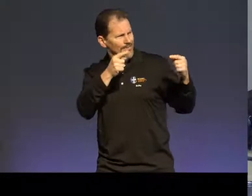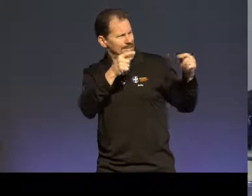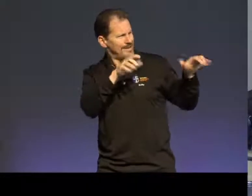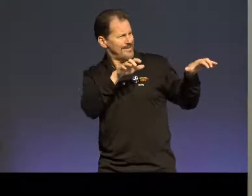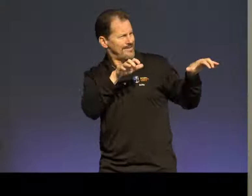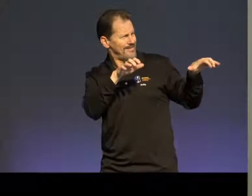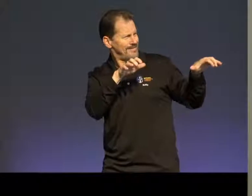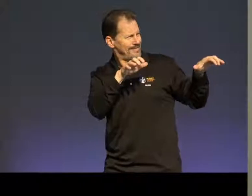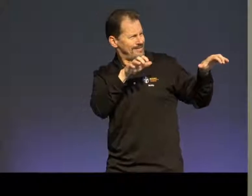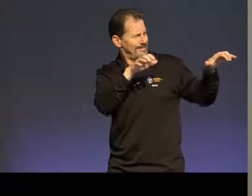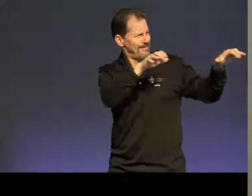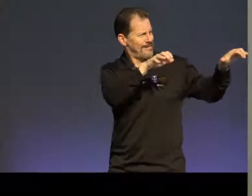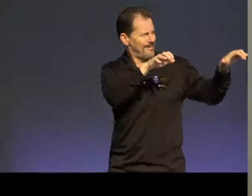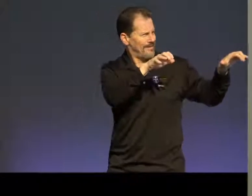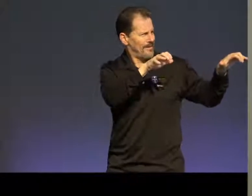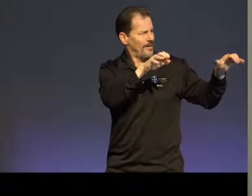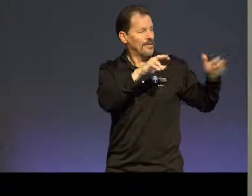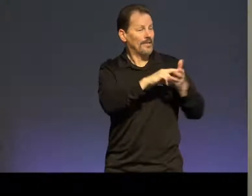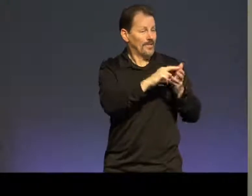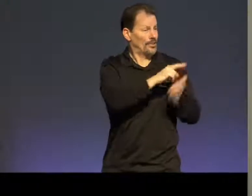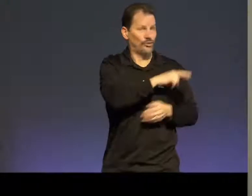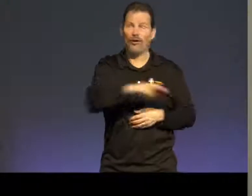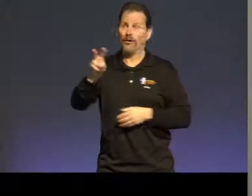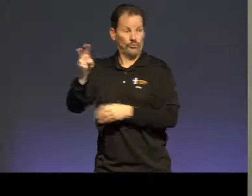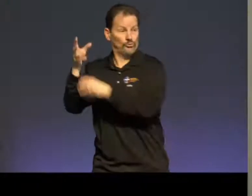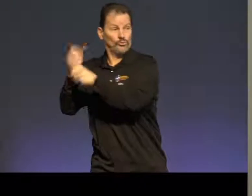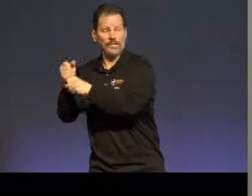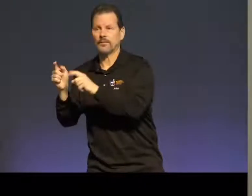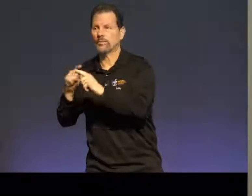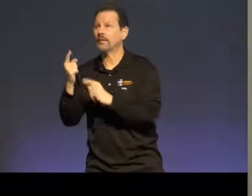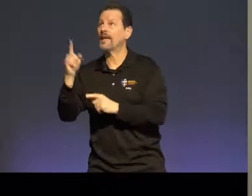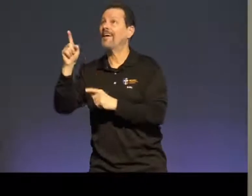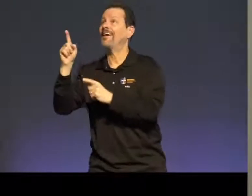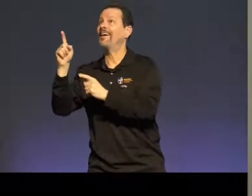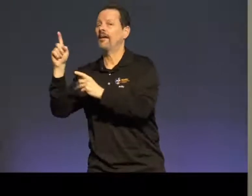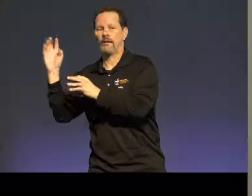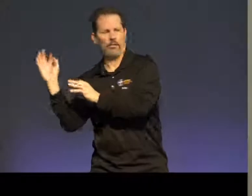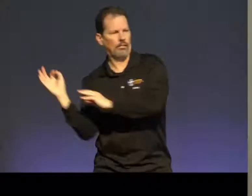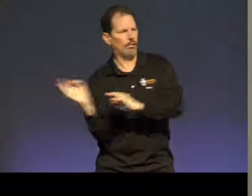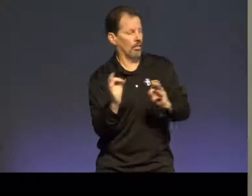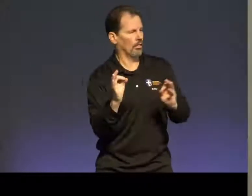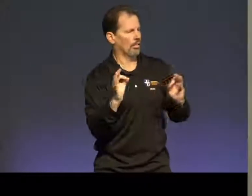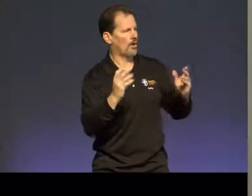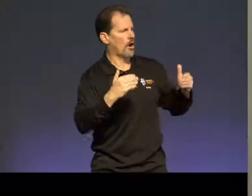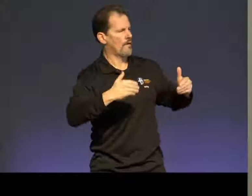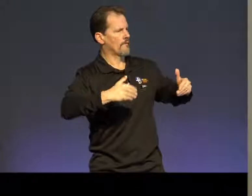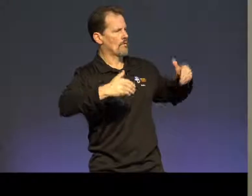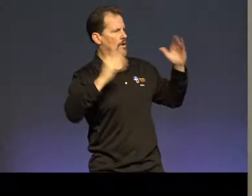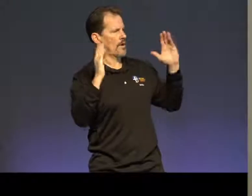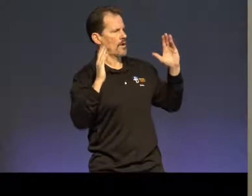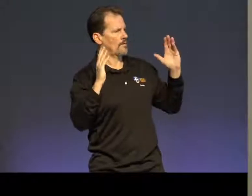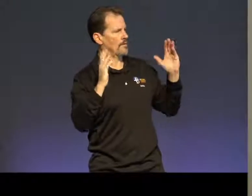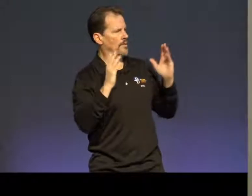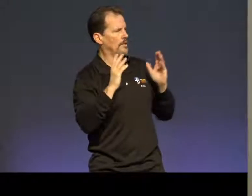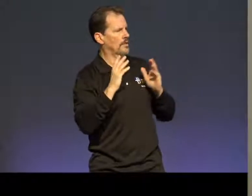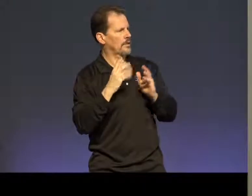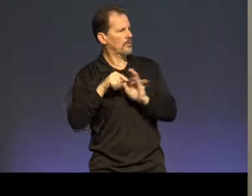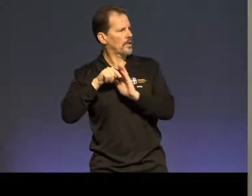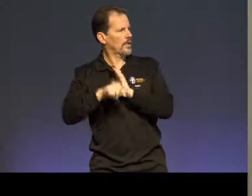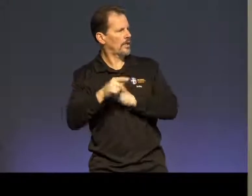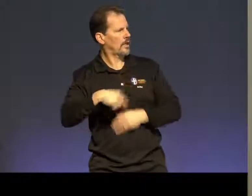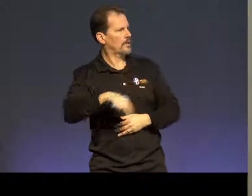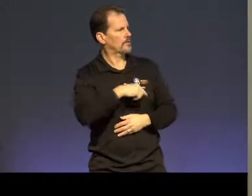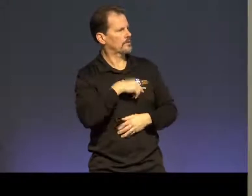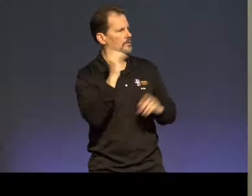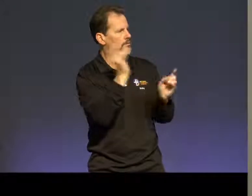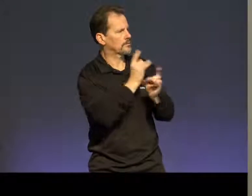looking at the enemy, they stopped looking at God. So ironically, their fear of death or impending doom caused them to do some things that made me kind of chuckle